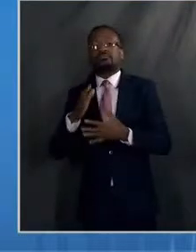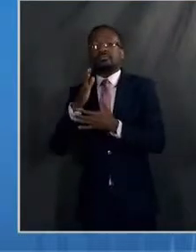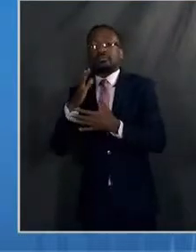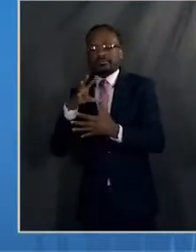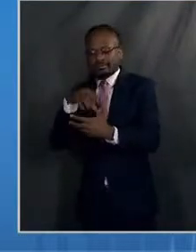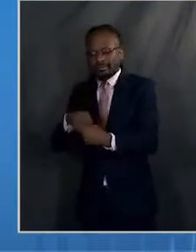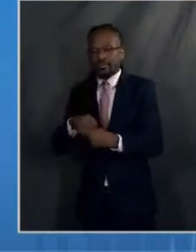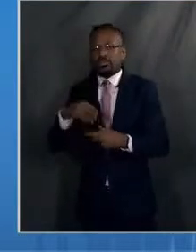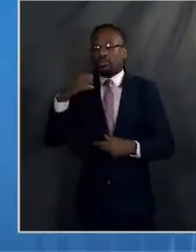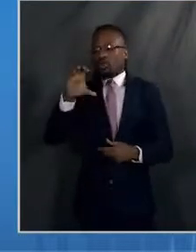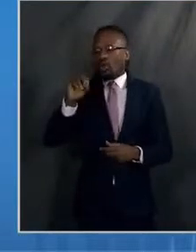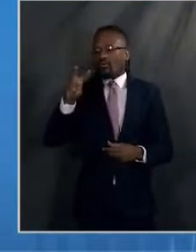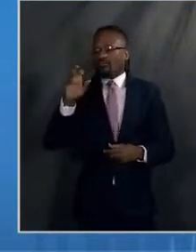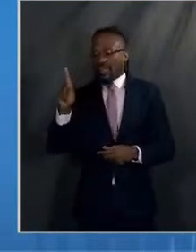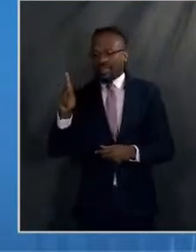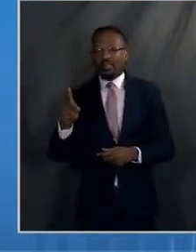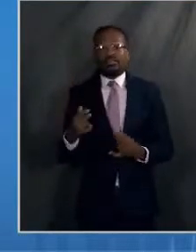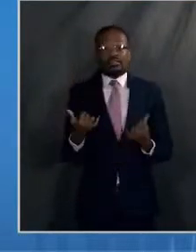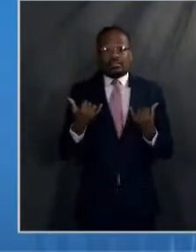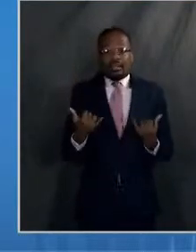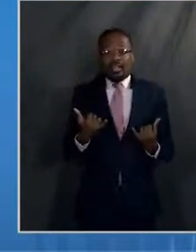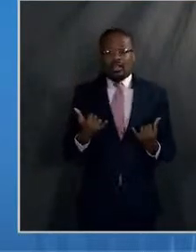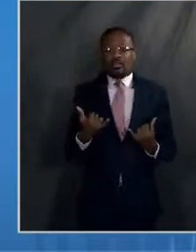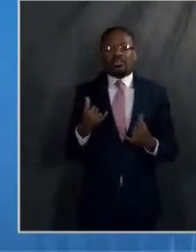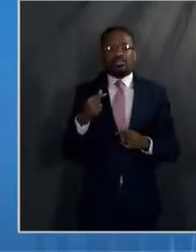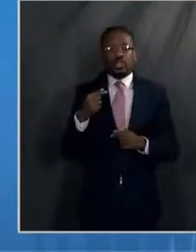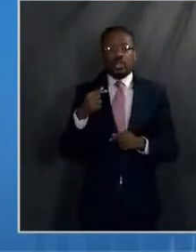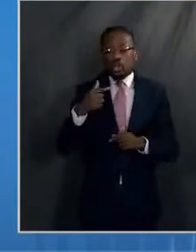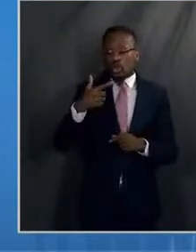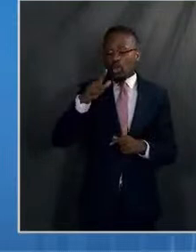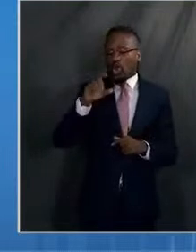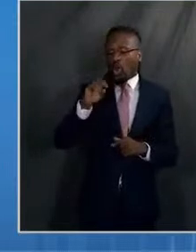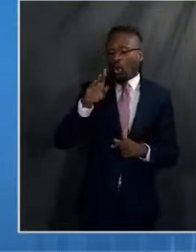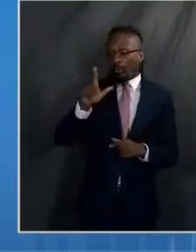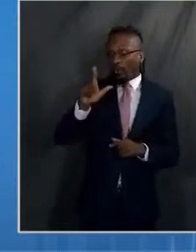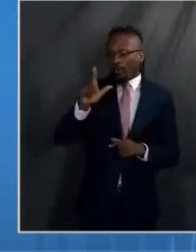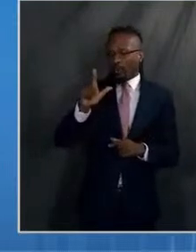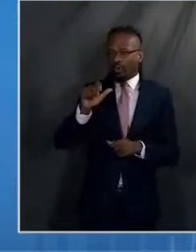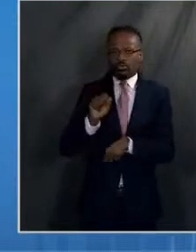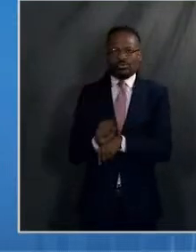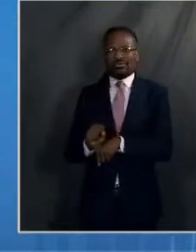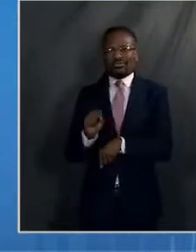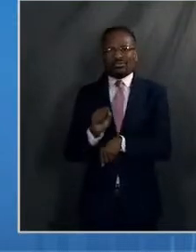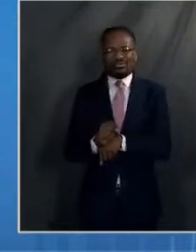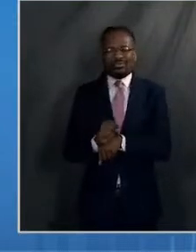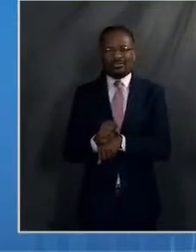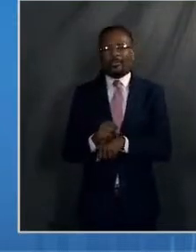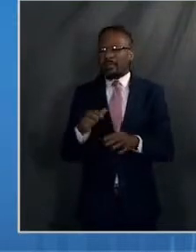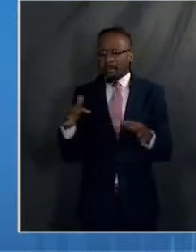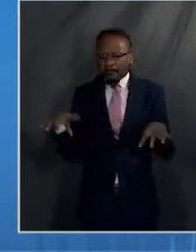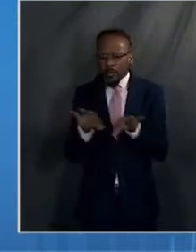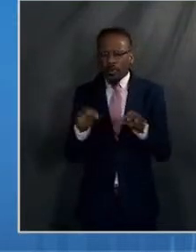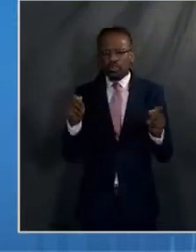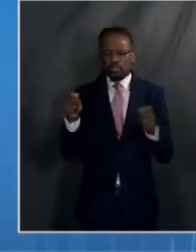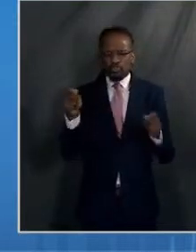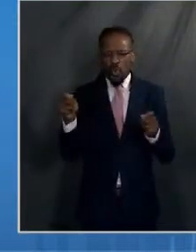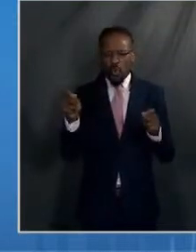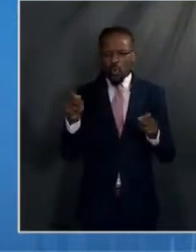is a global effort. And the more we get the virus controlled globally, and we will be part of that process